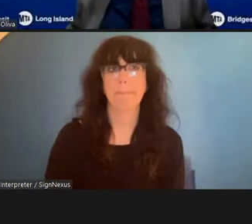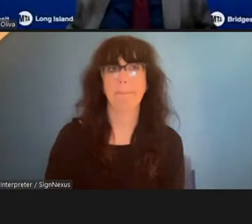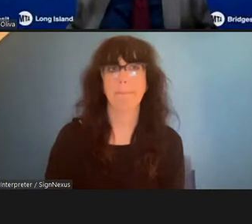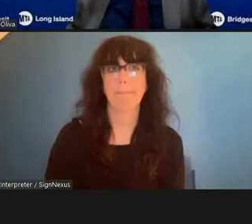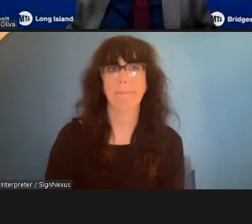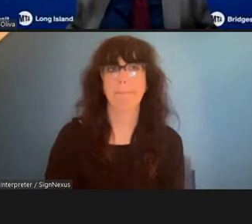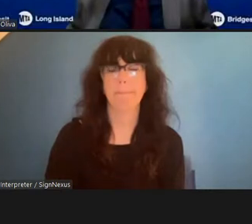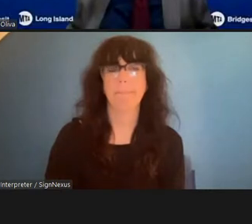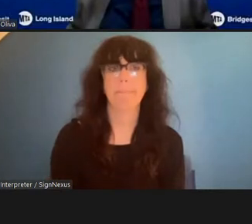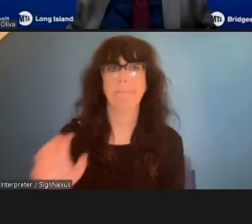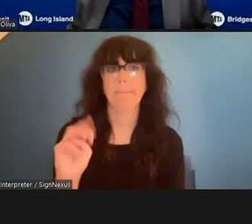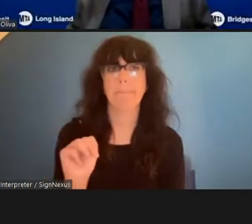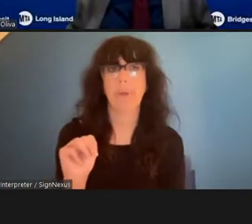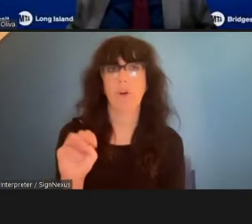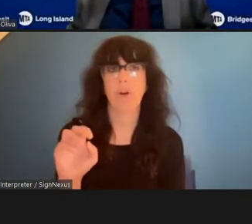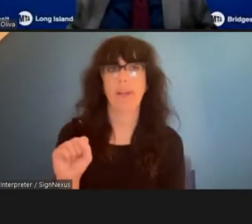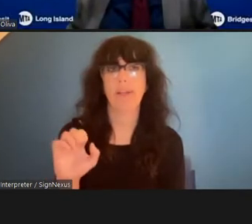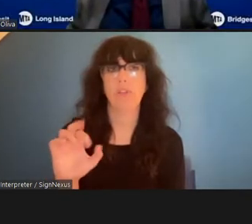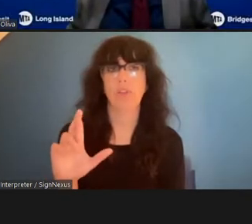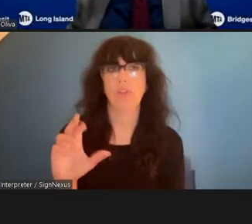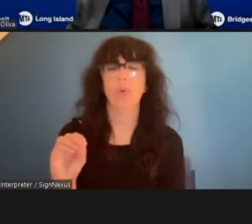ann cerone